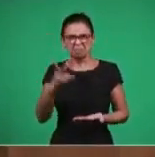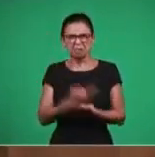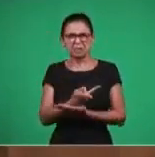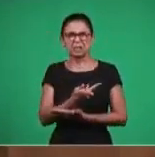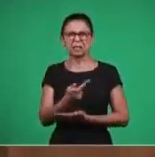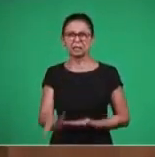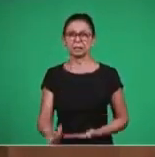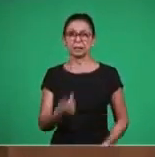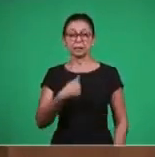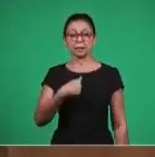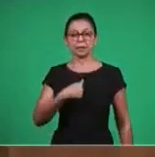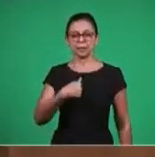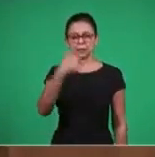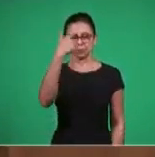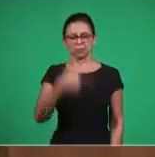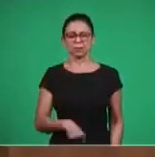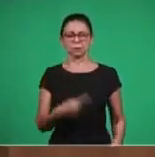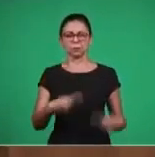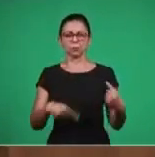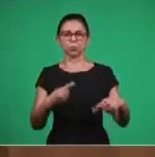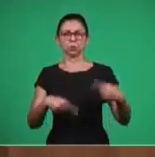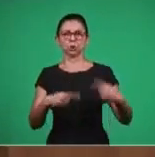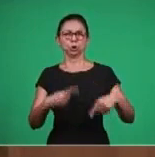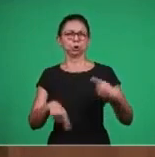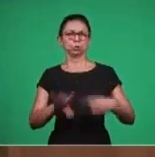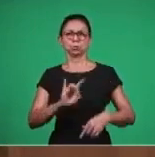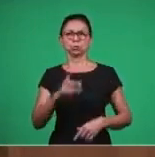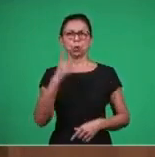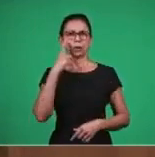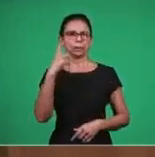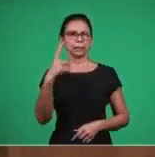happen. He's only interested on his